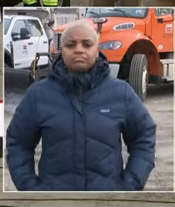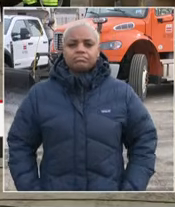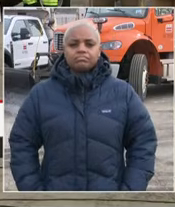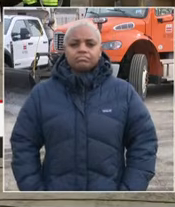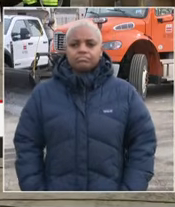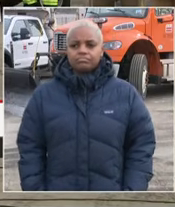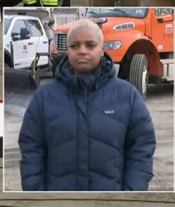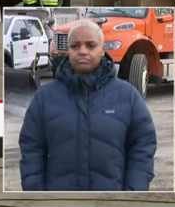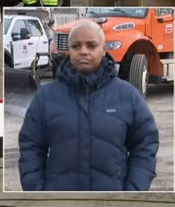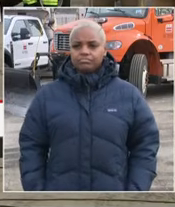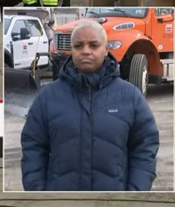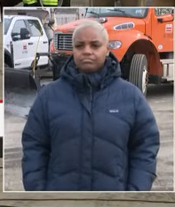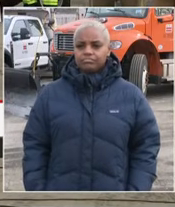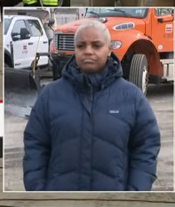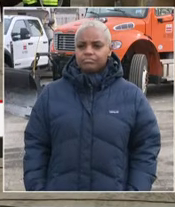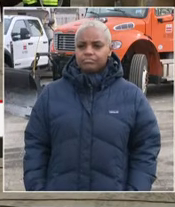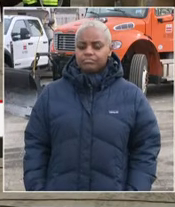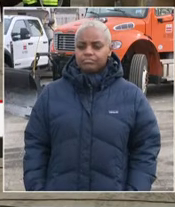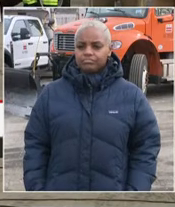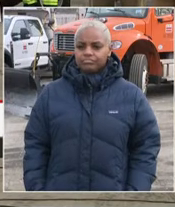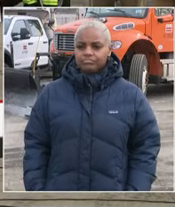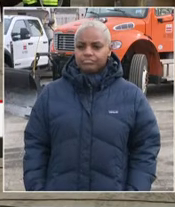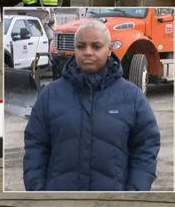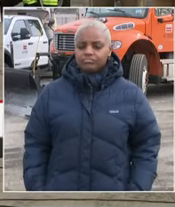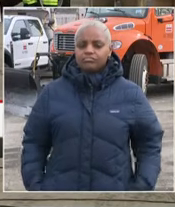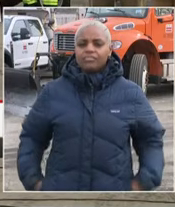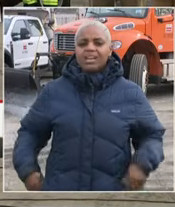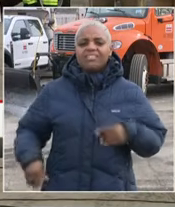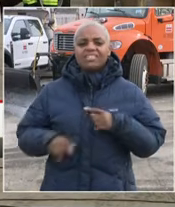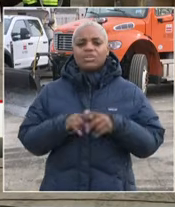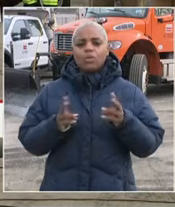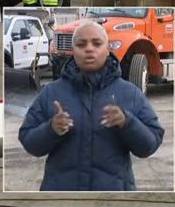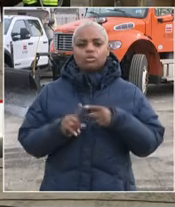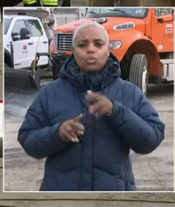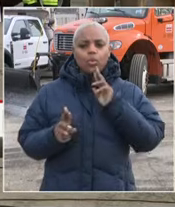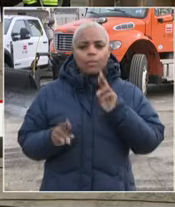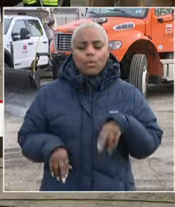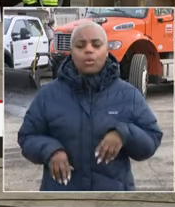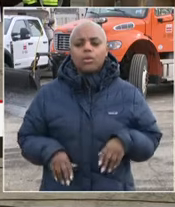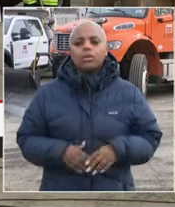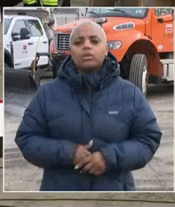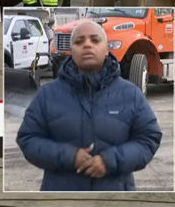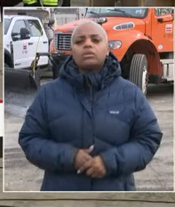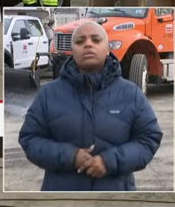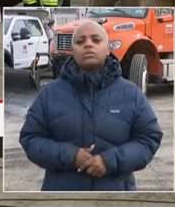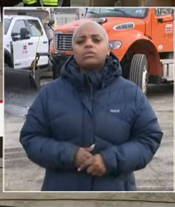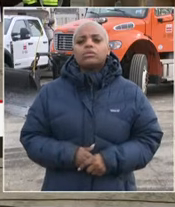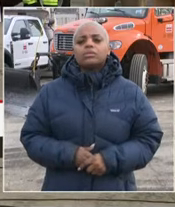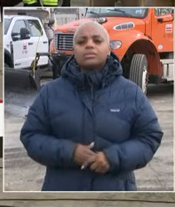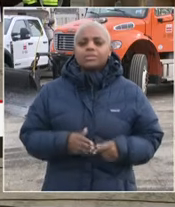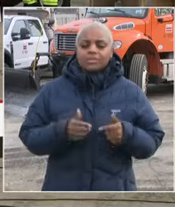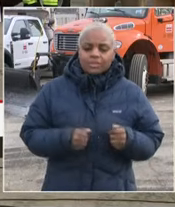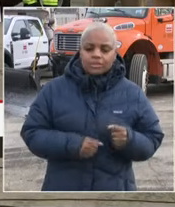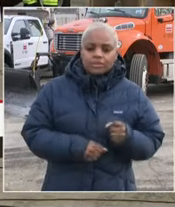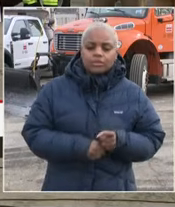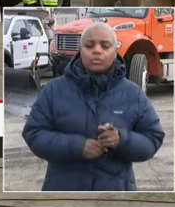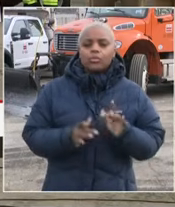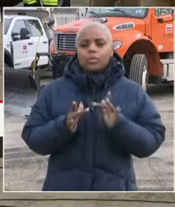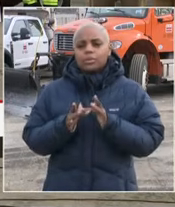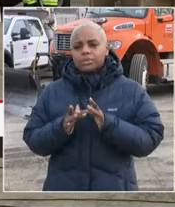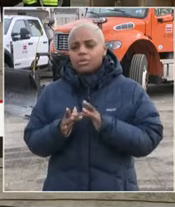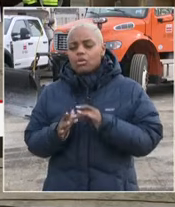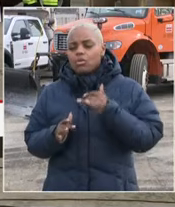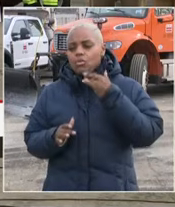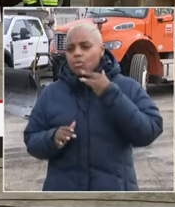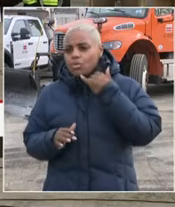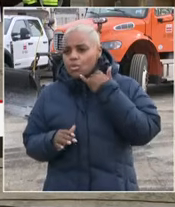that, whether it's through the web link, whether it's through text message, whether it's through the phone call. We really need to hear from people. And I also